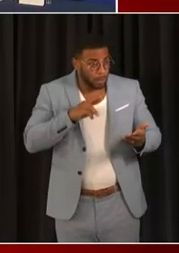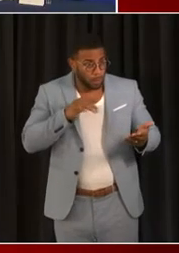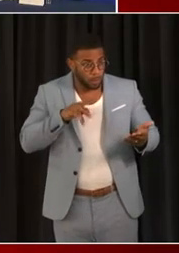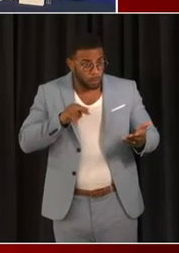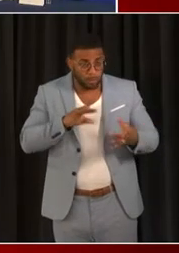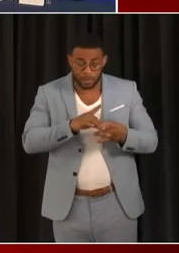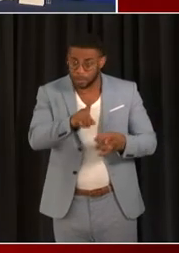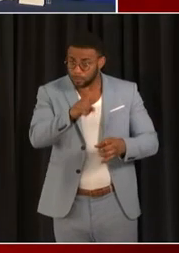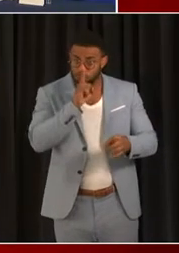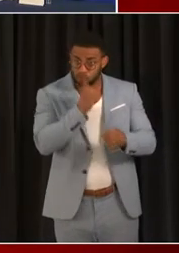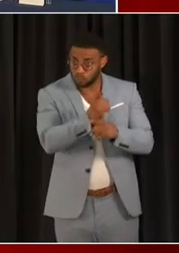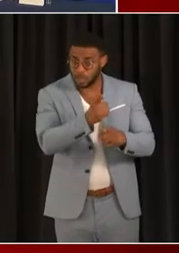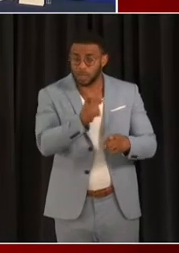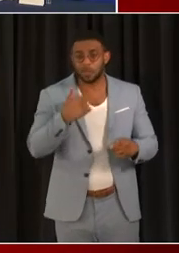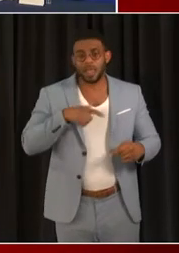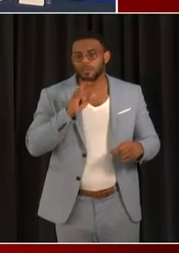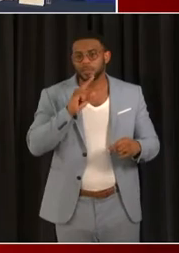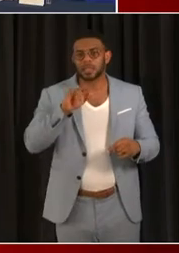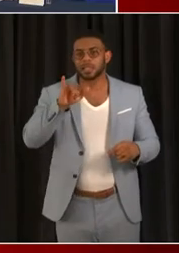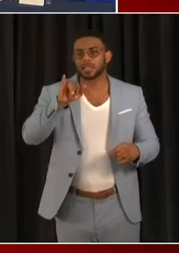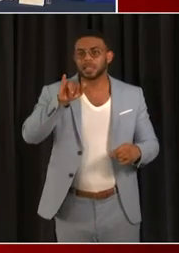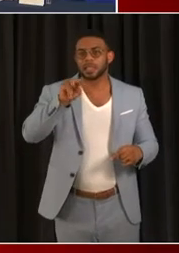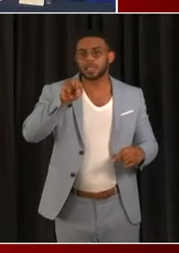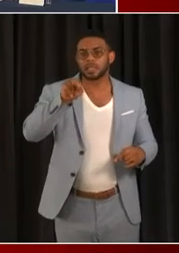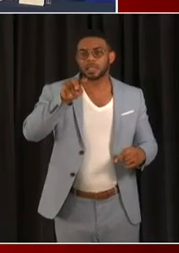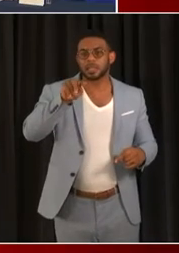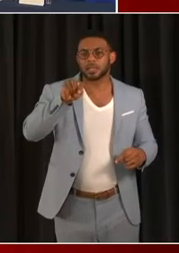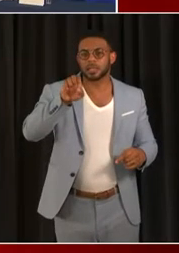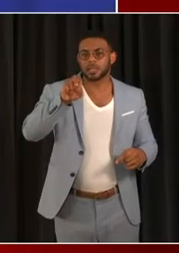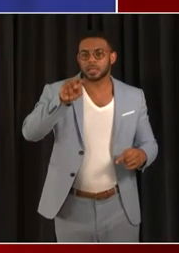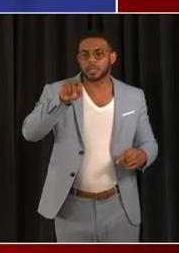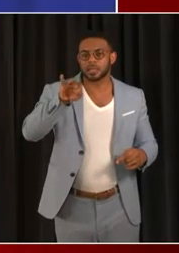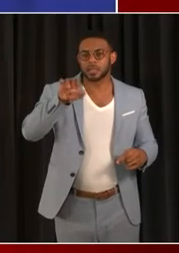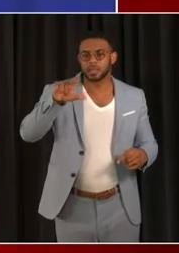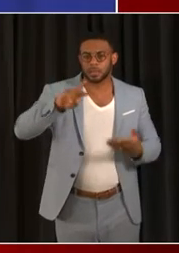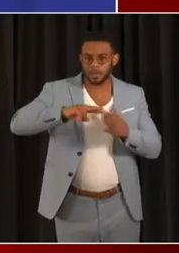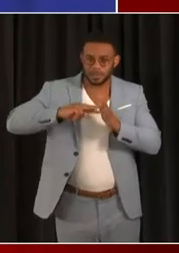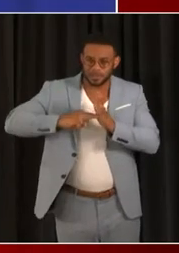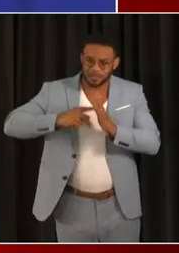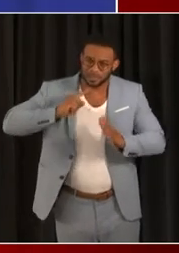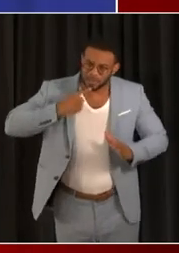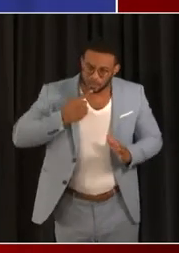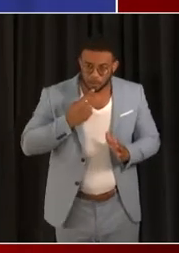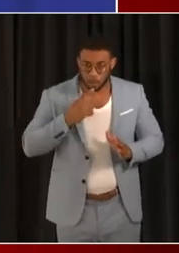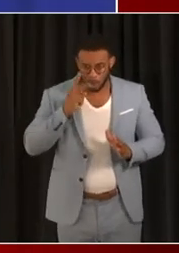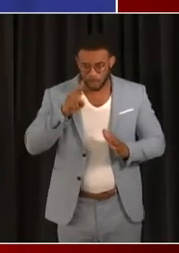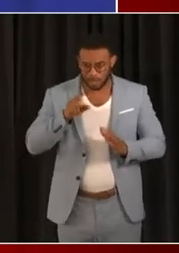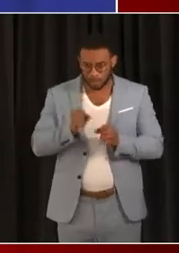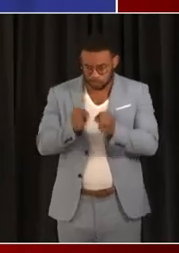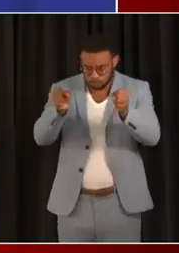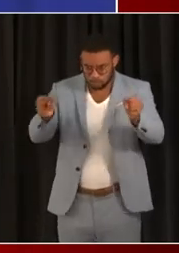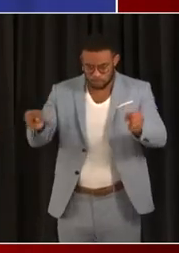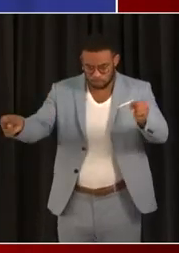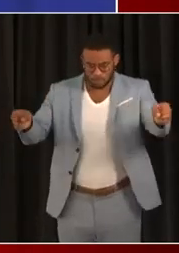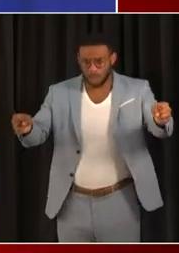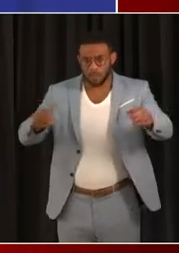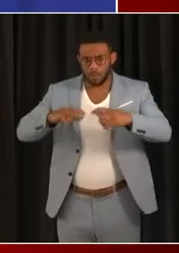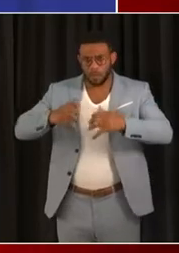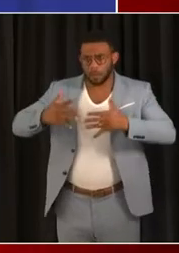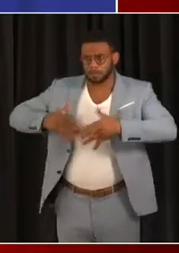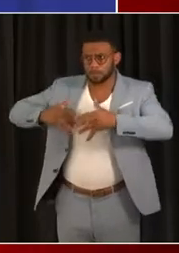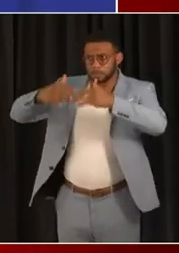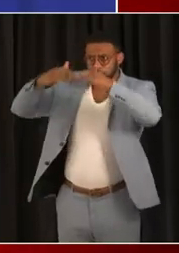Griffin is saying, and he's absolutely right. We have to be intentional. And when we look at, displacement, that generally comes